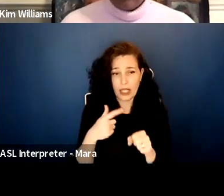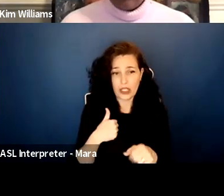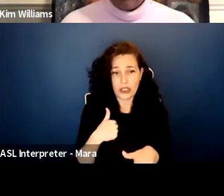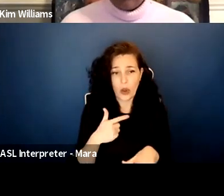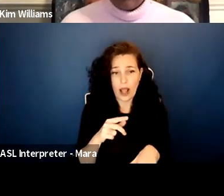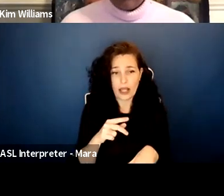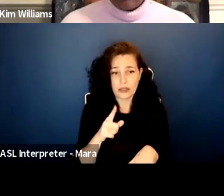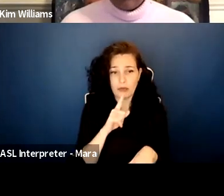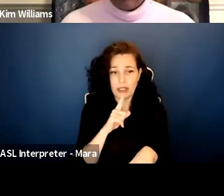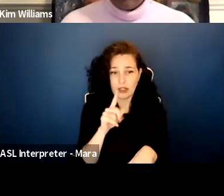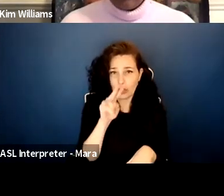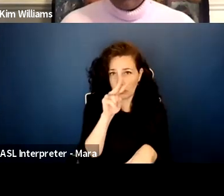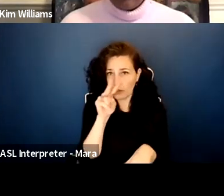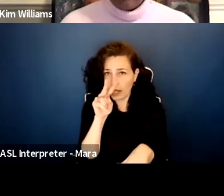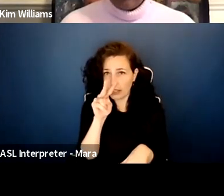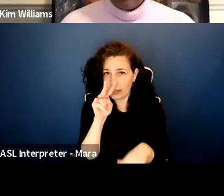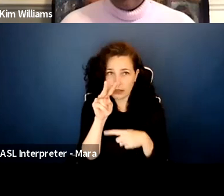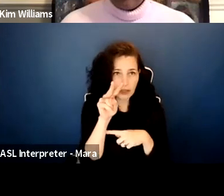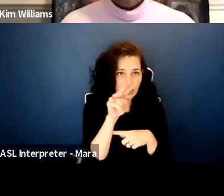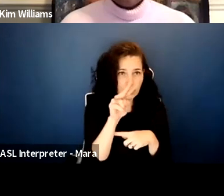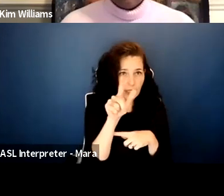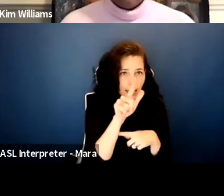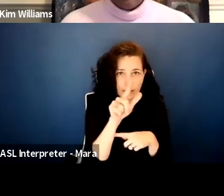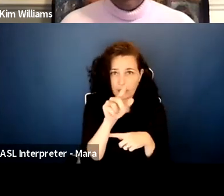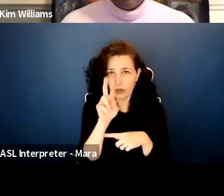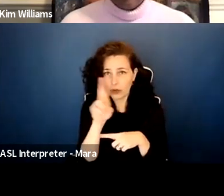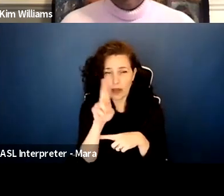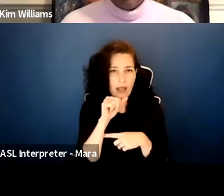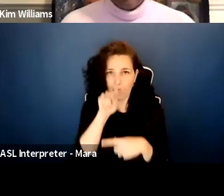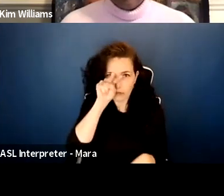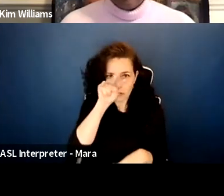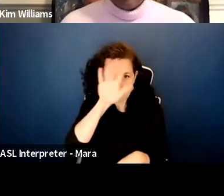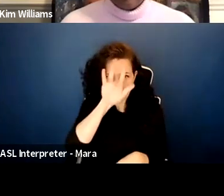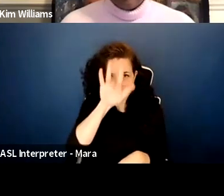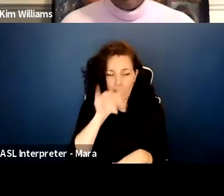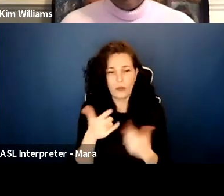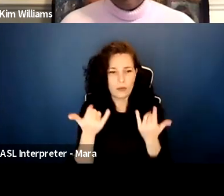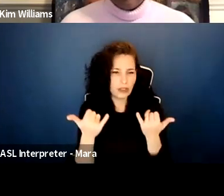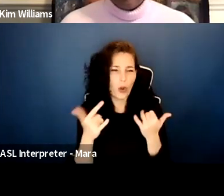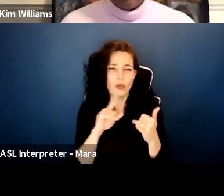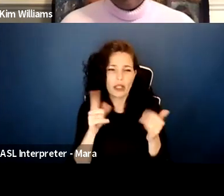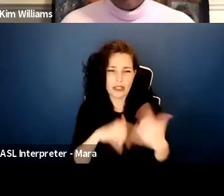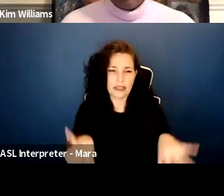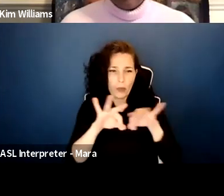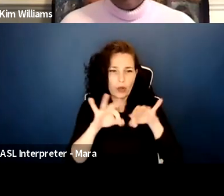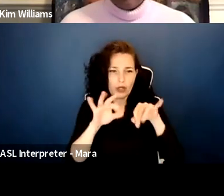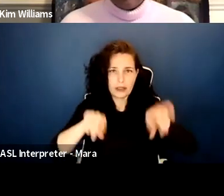to the right or to the left, but right beside where the camera is, and you want to have, you want to be framed